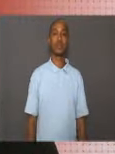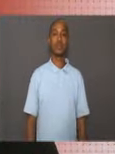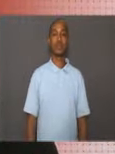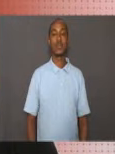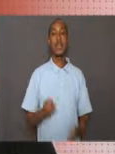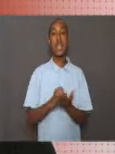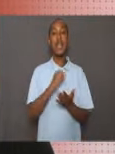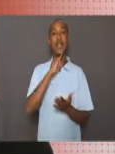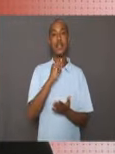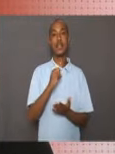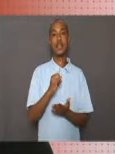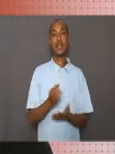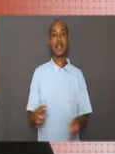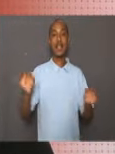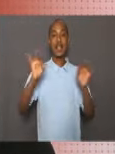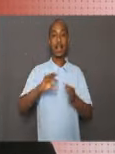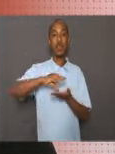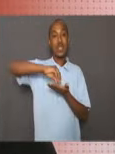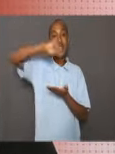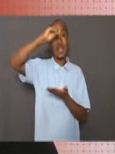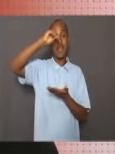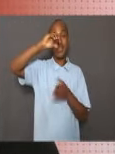It is critical to study the